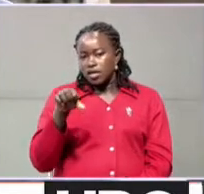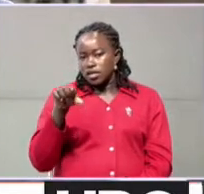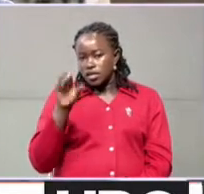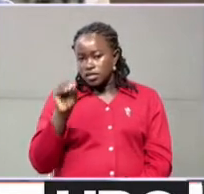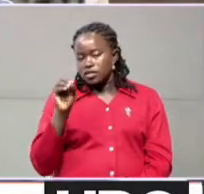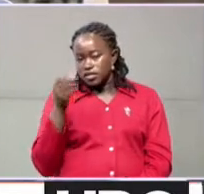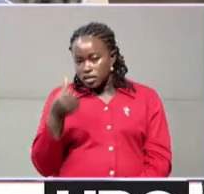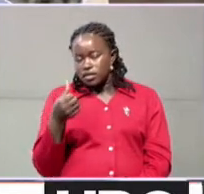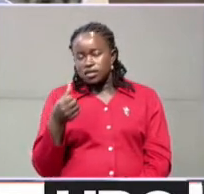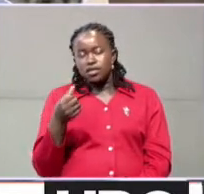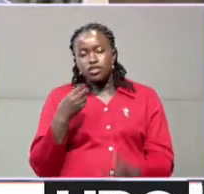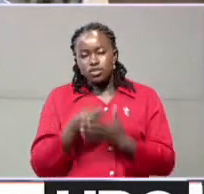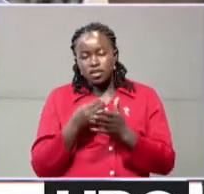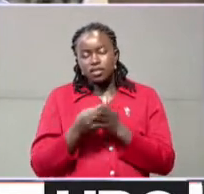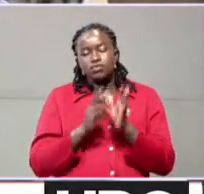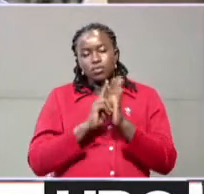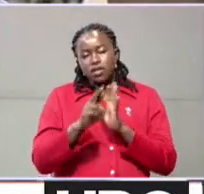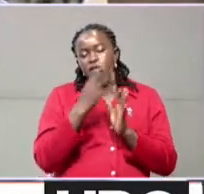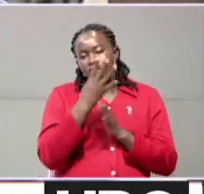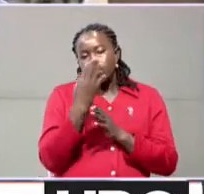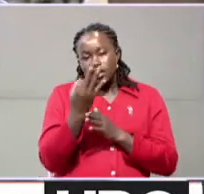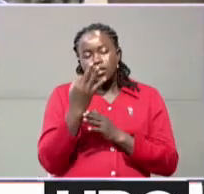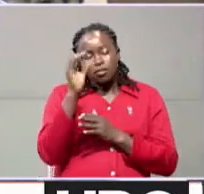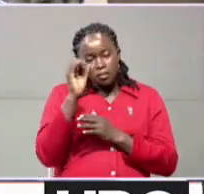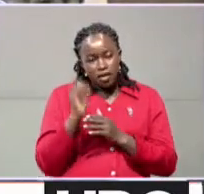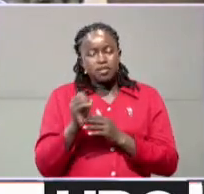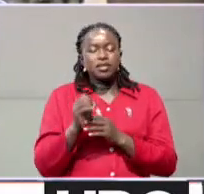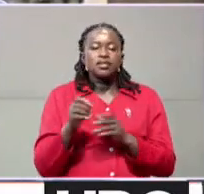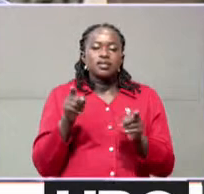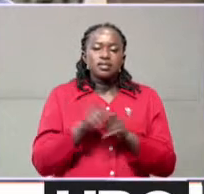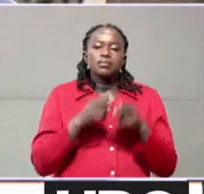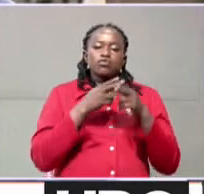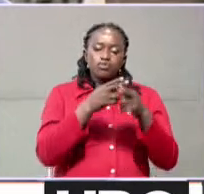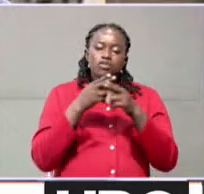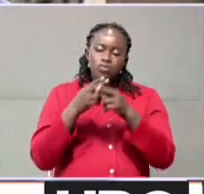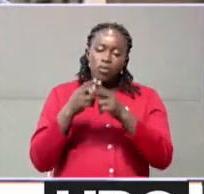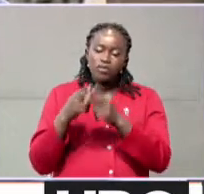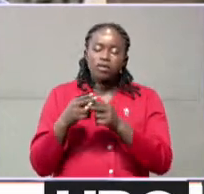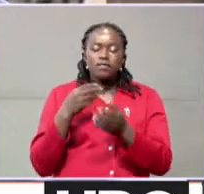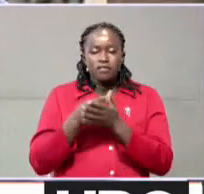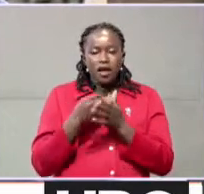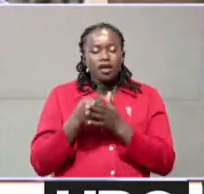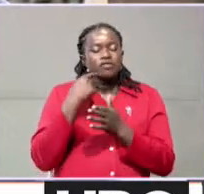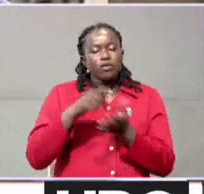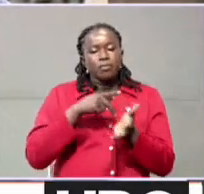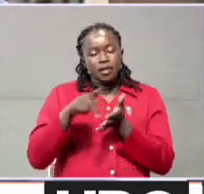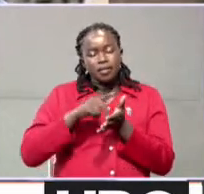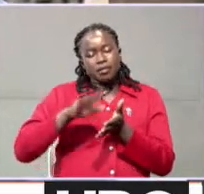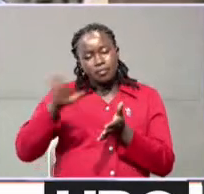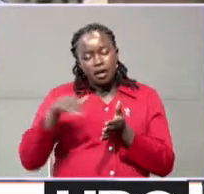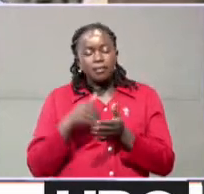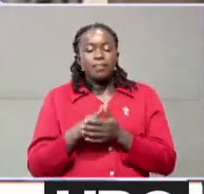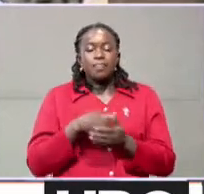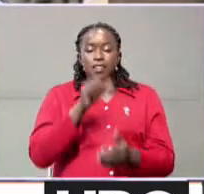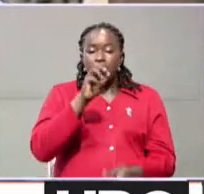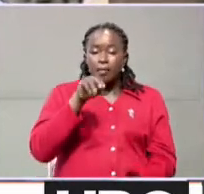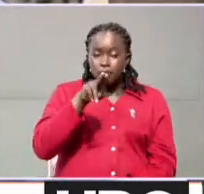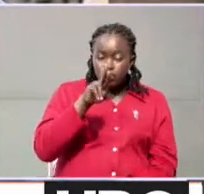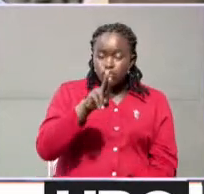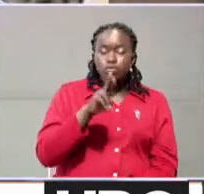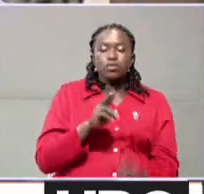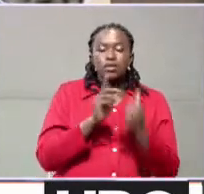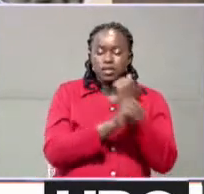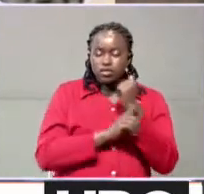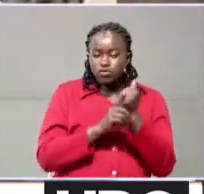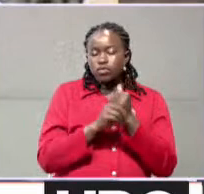ceilings representing 43 percent was a revolving fund amur district local government is comprised of